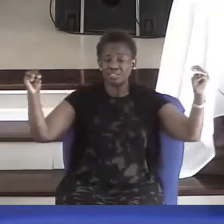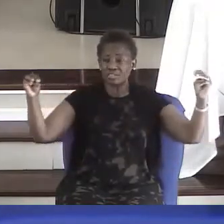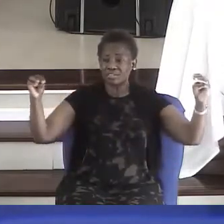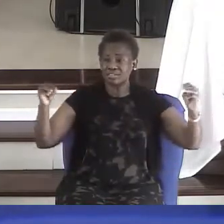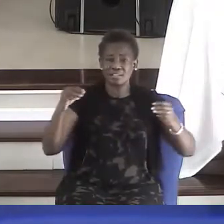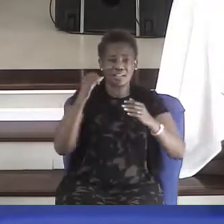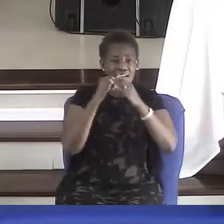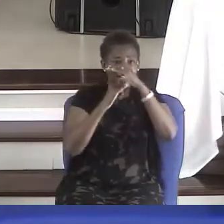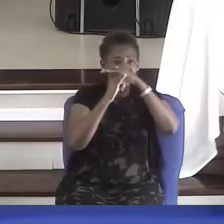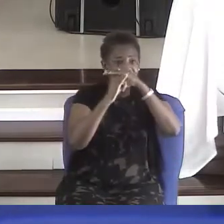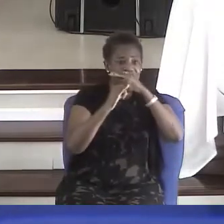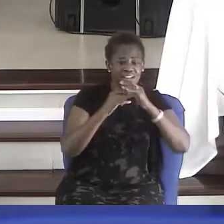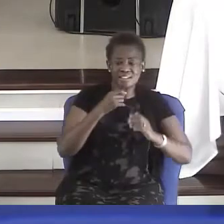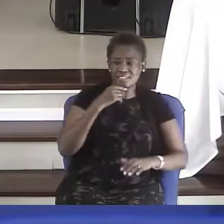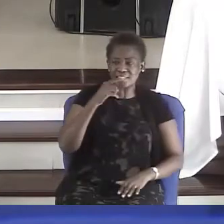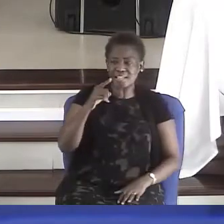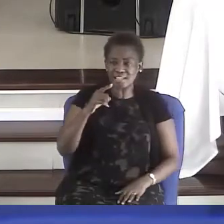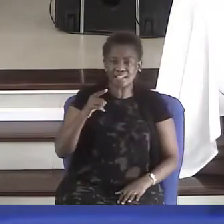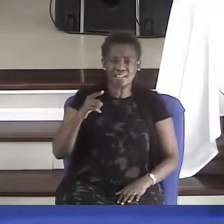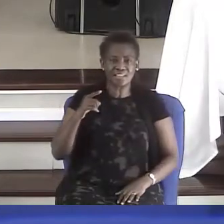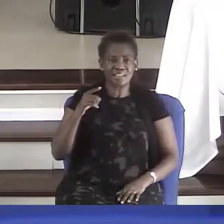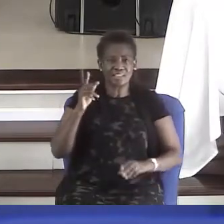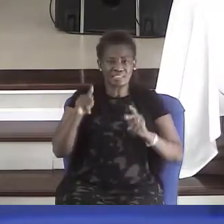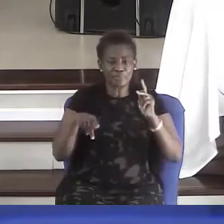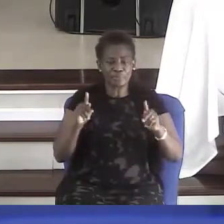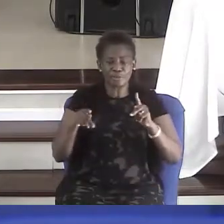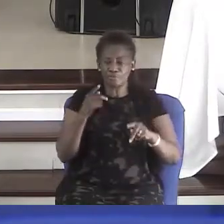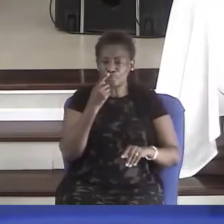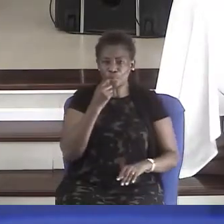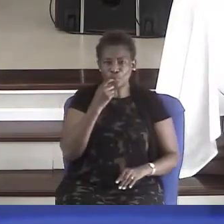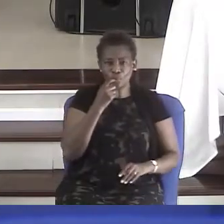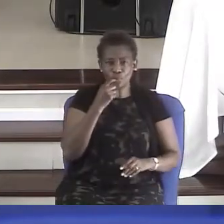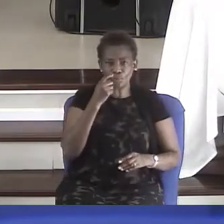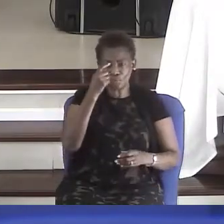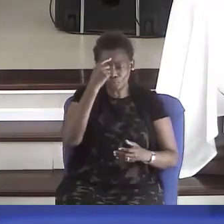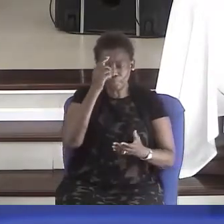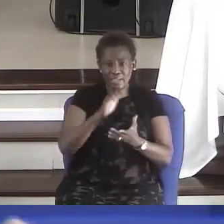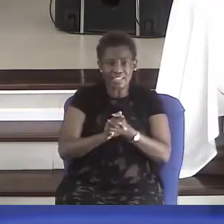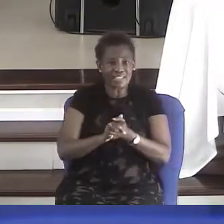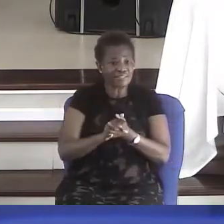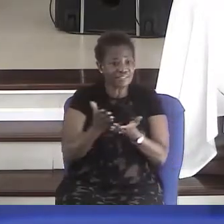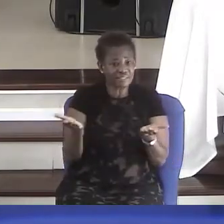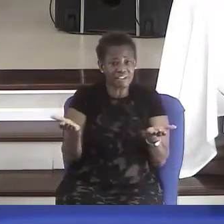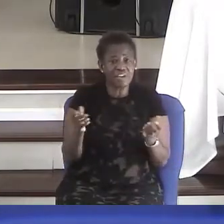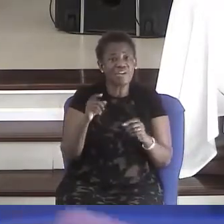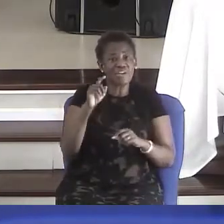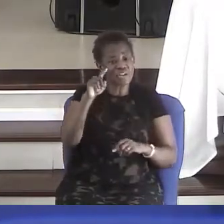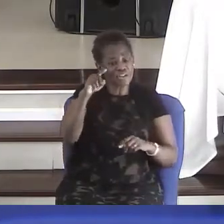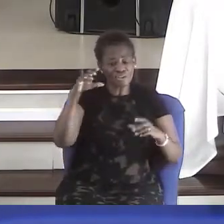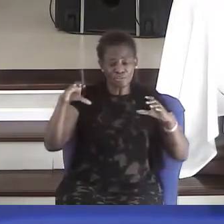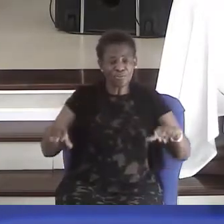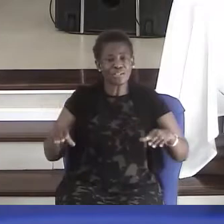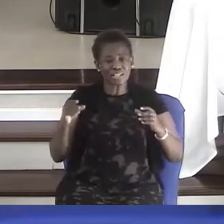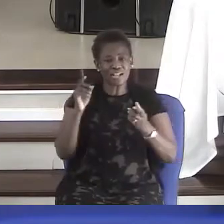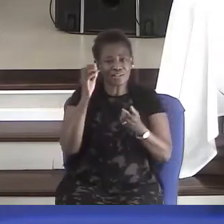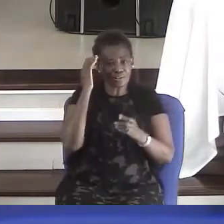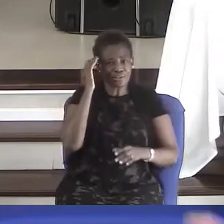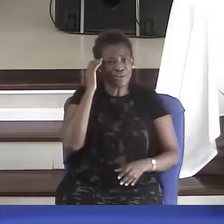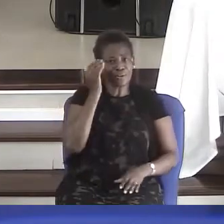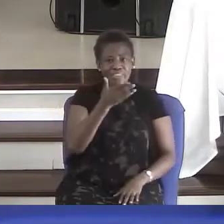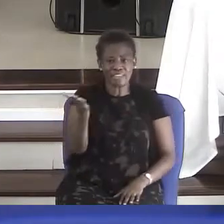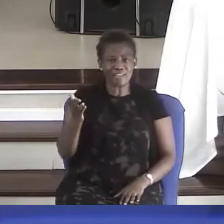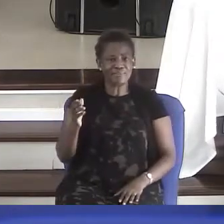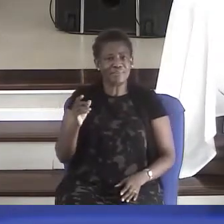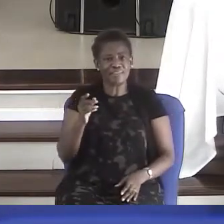Isaiah is saying, the people who believe, you can know them. They've been transformed.